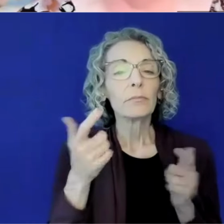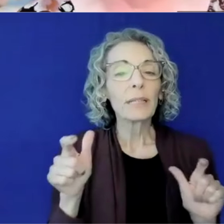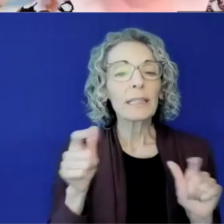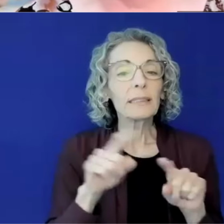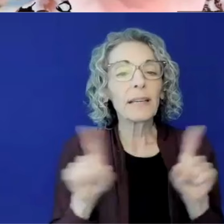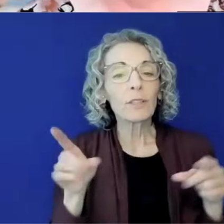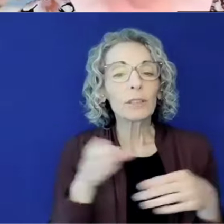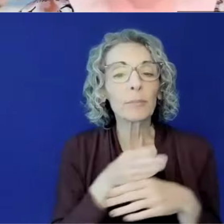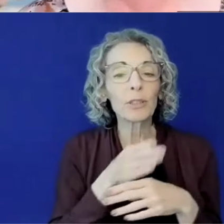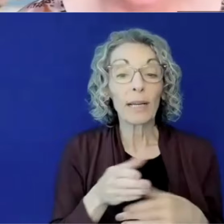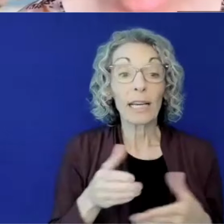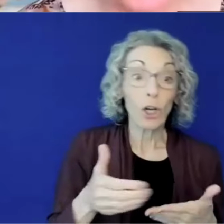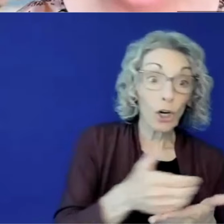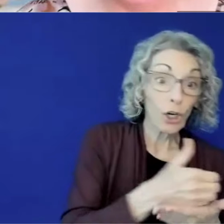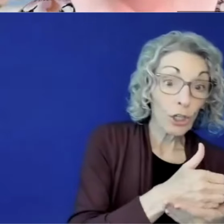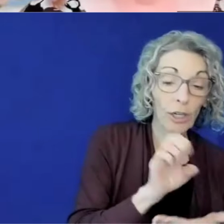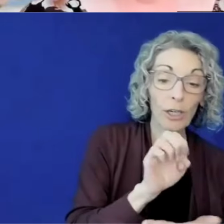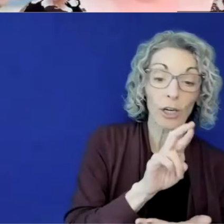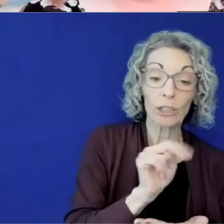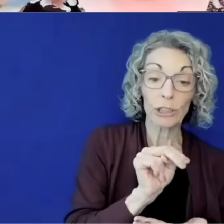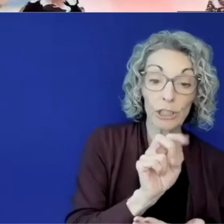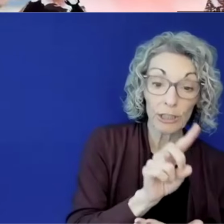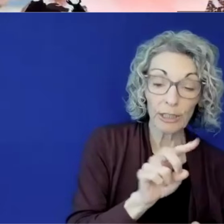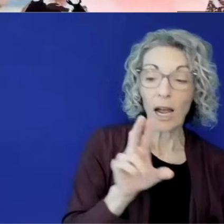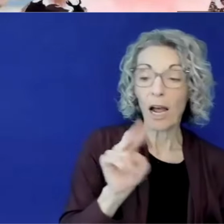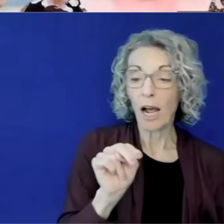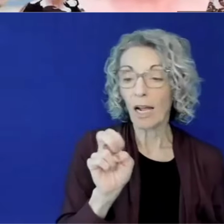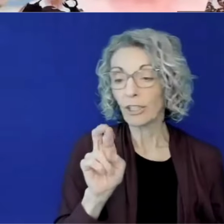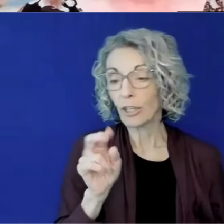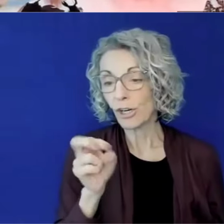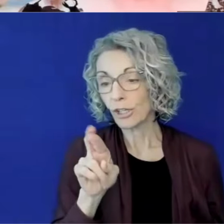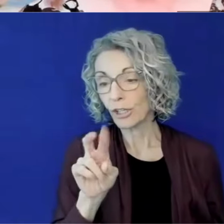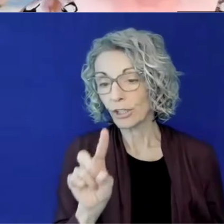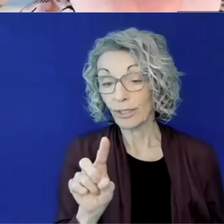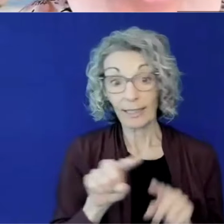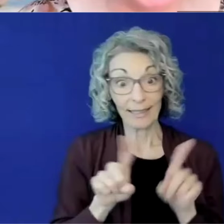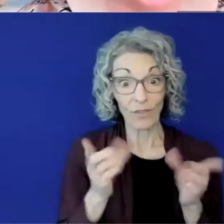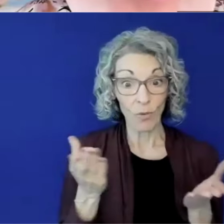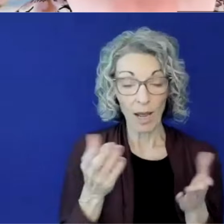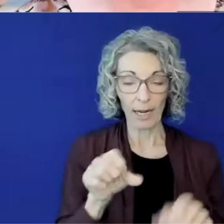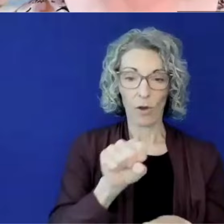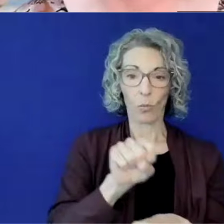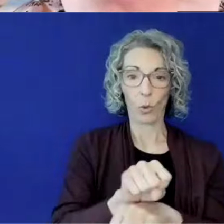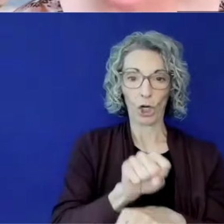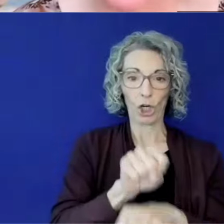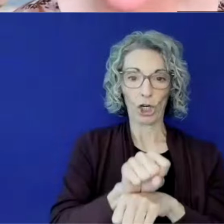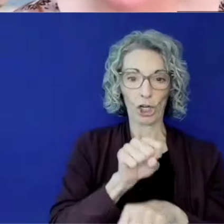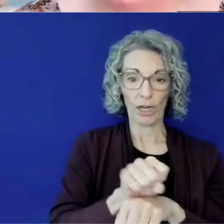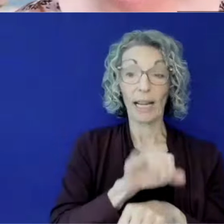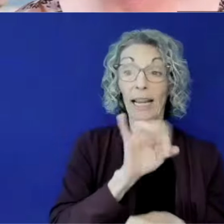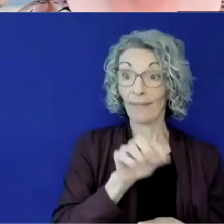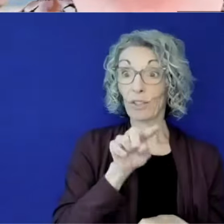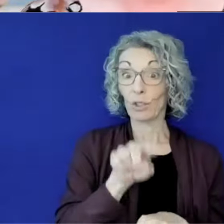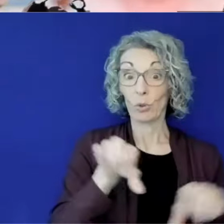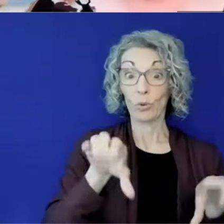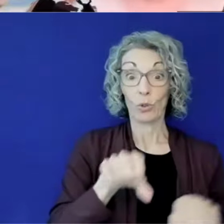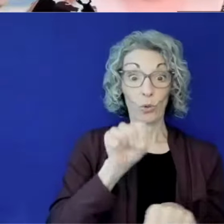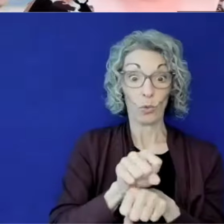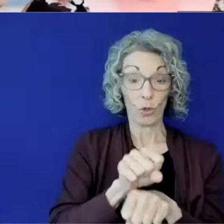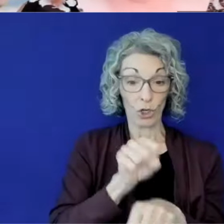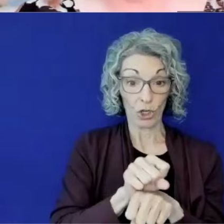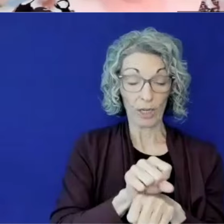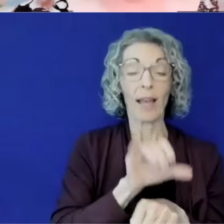and unearned income? Work. If you perform some sort of work to get that money, it is earned income. If